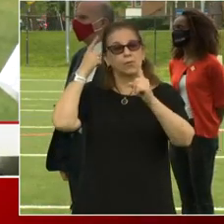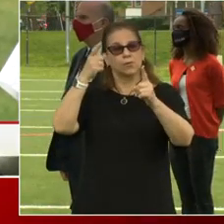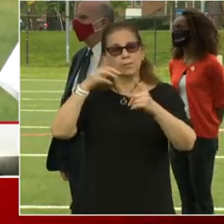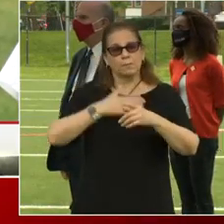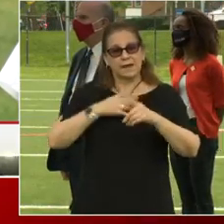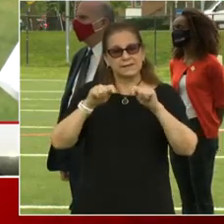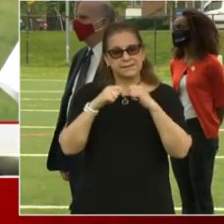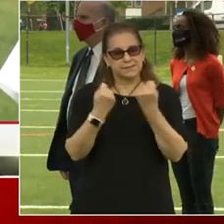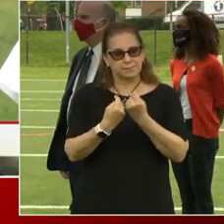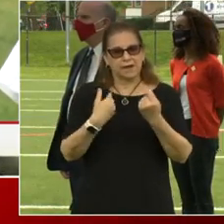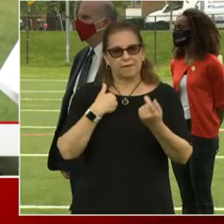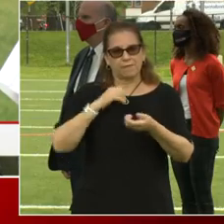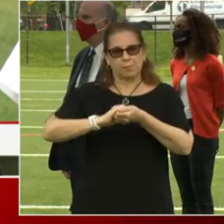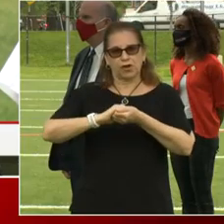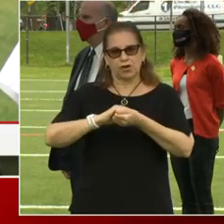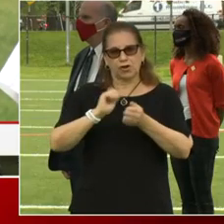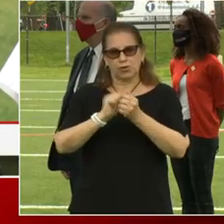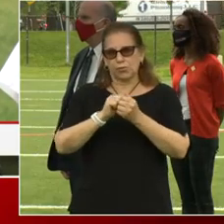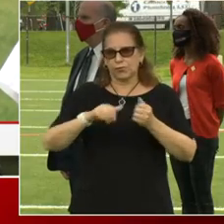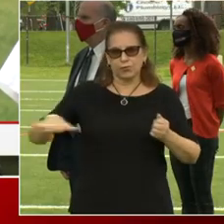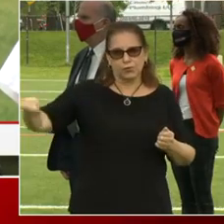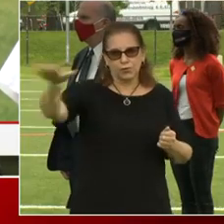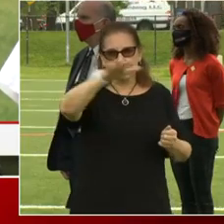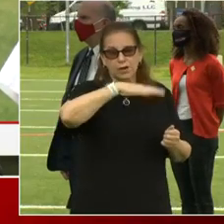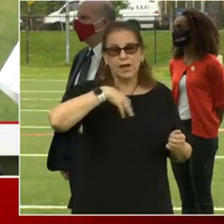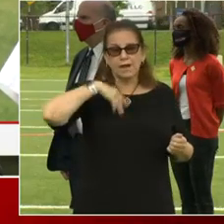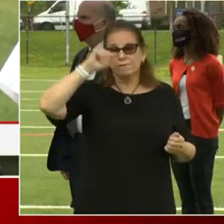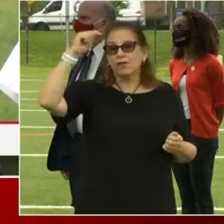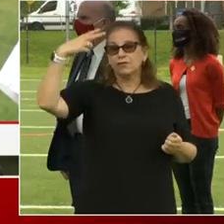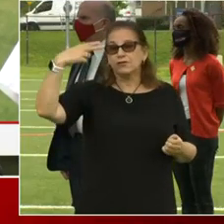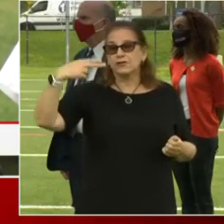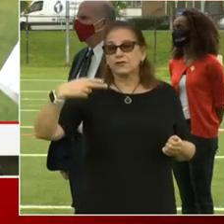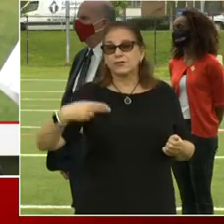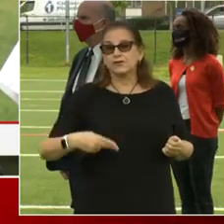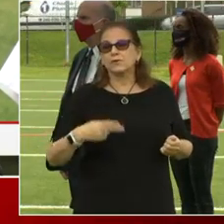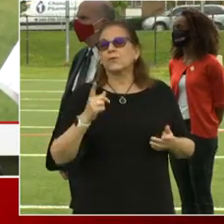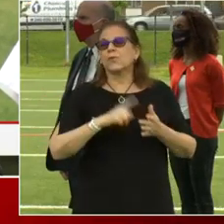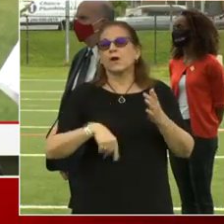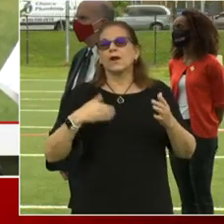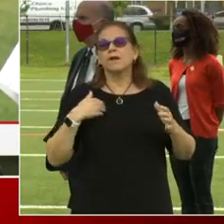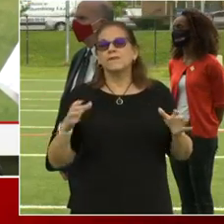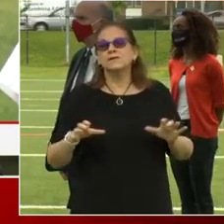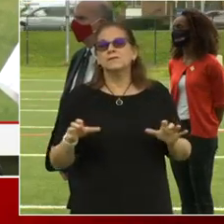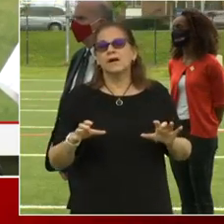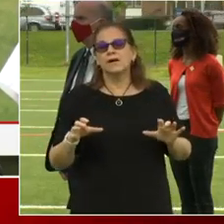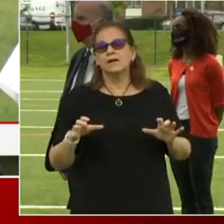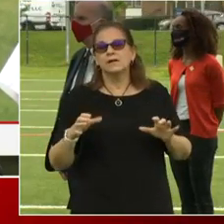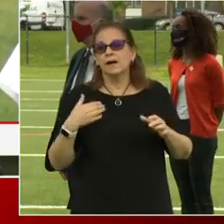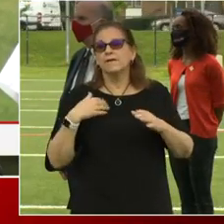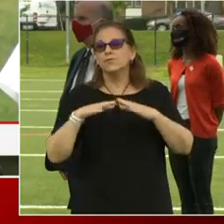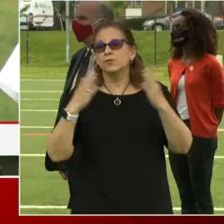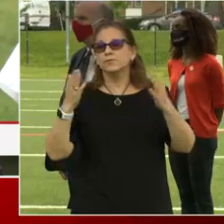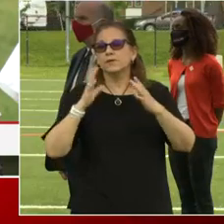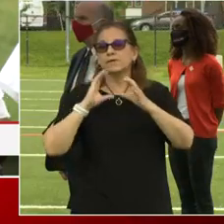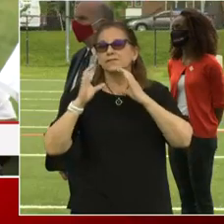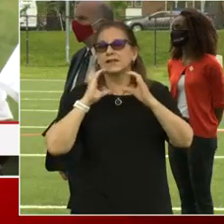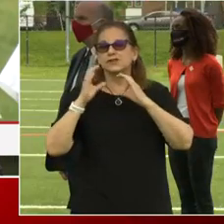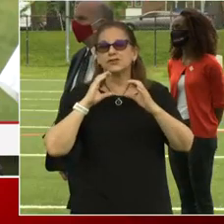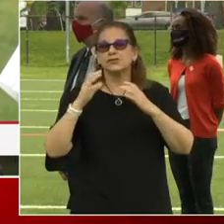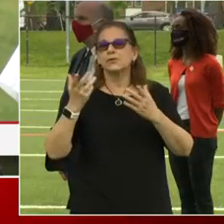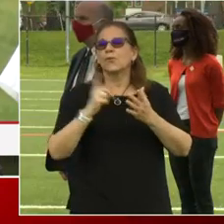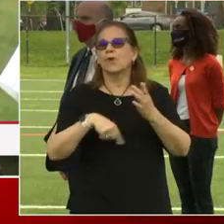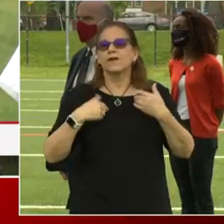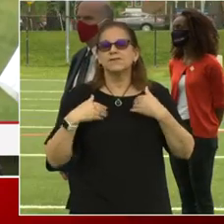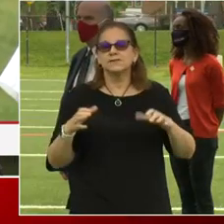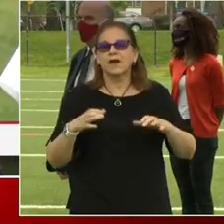that I ask them every Thursday I ask them, what have we done to make sure that there's no more homicides that occur in our city?